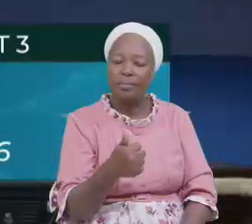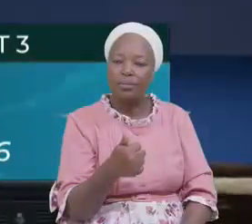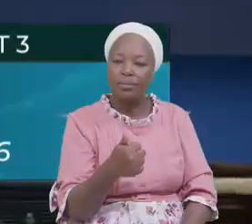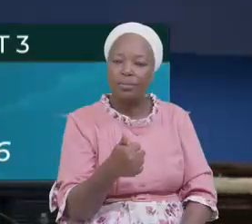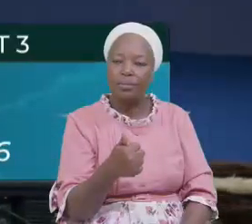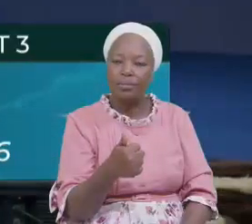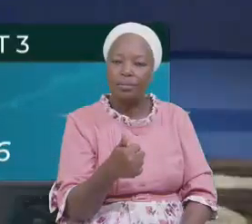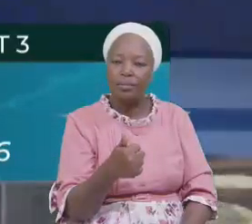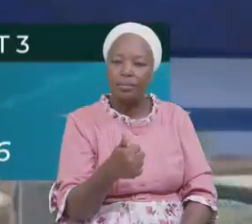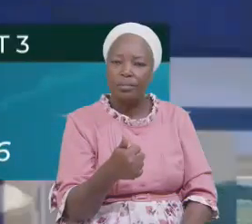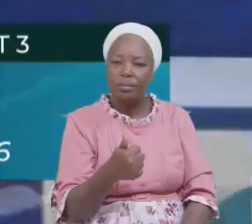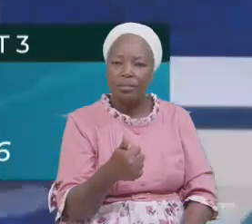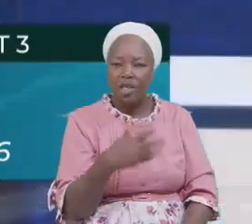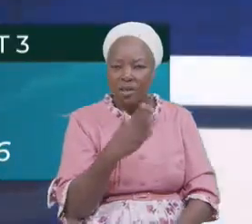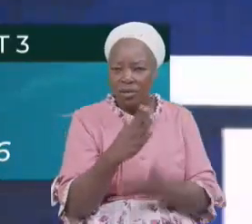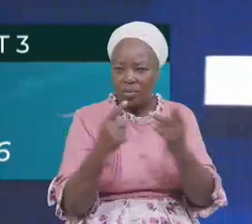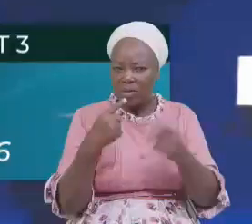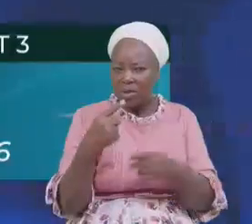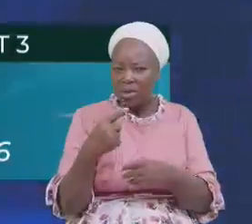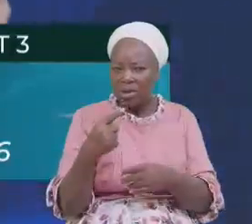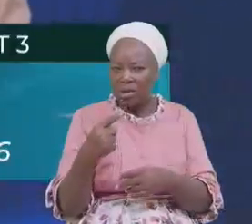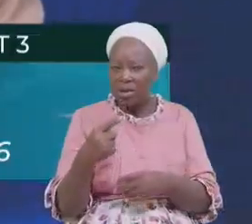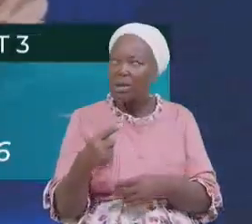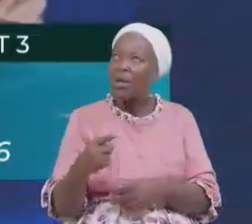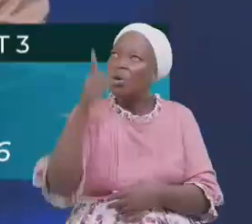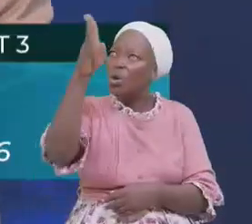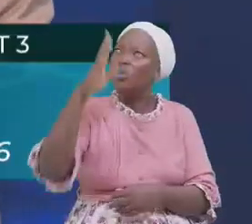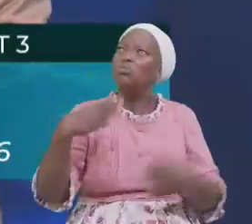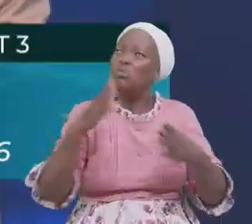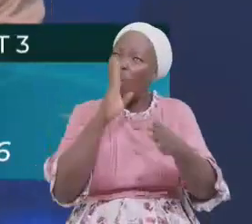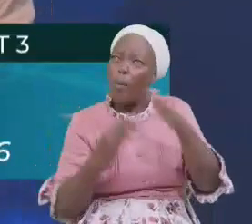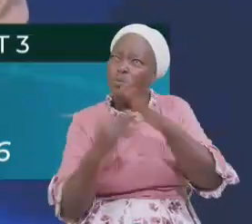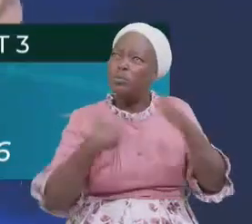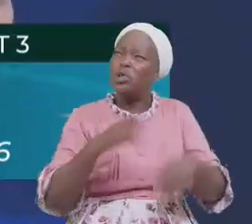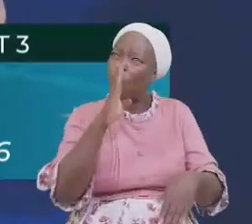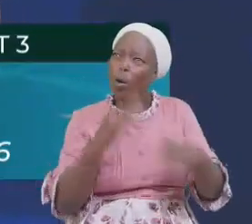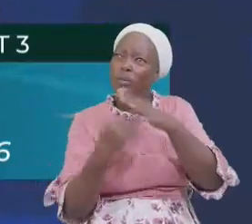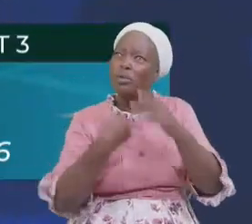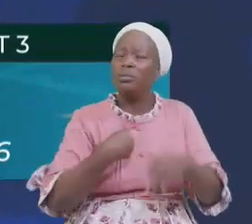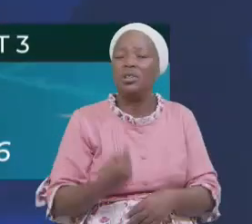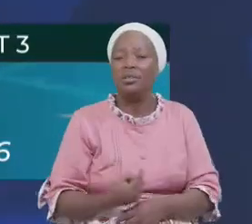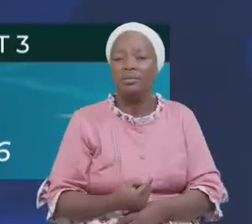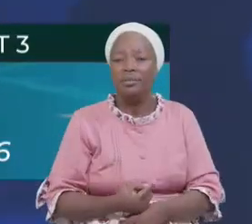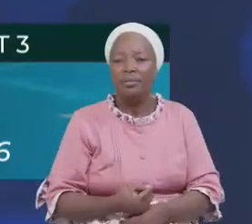As somebody says, God, humble me, humble me, humble me.